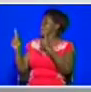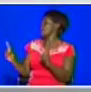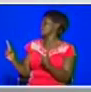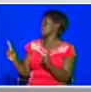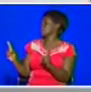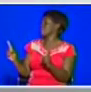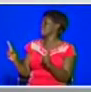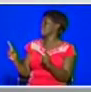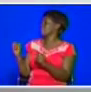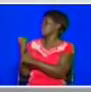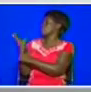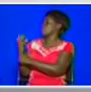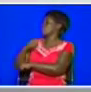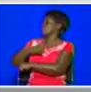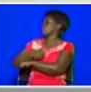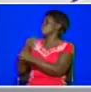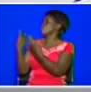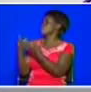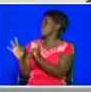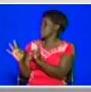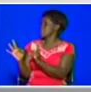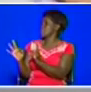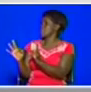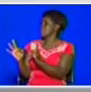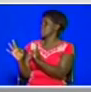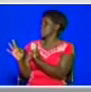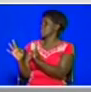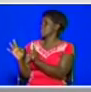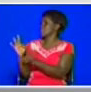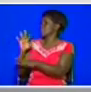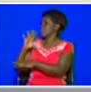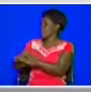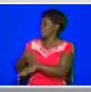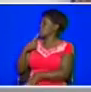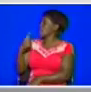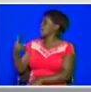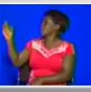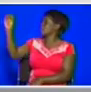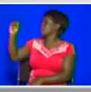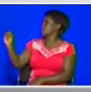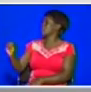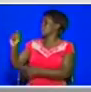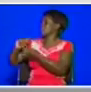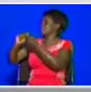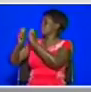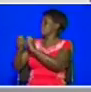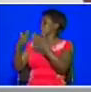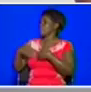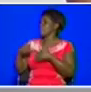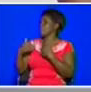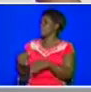David, that, you know, secondary school education is now free, you will get 100% perhaps transition. You will get the people who